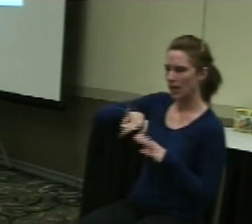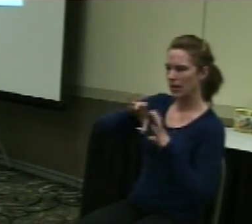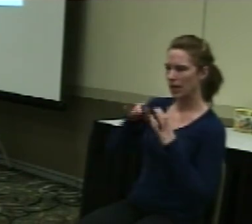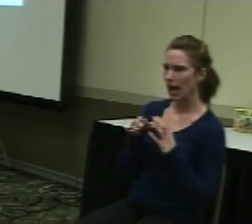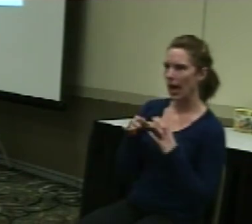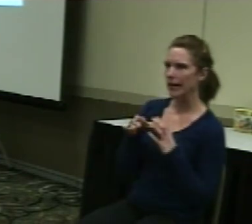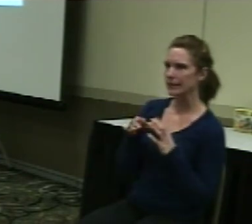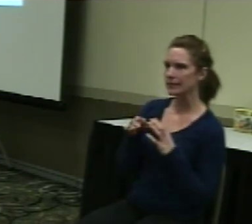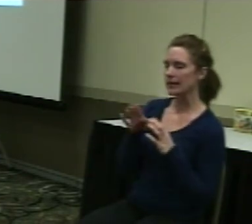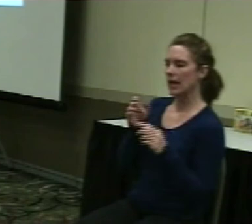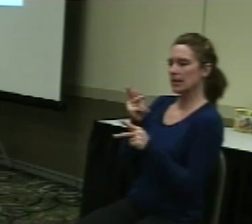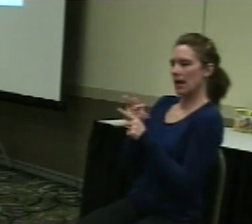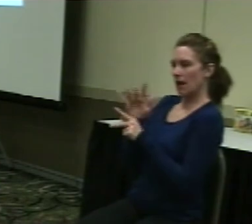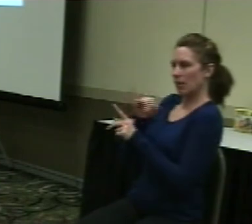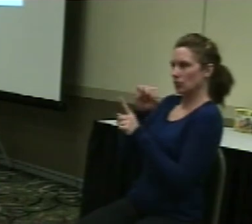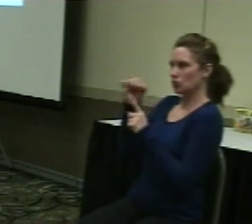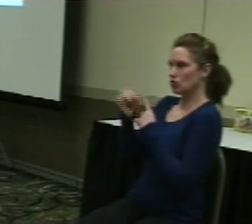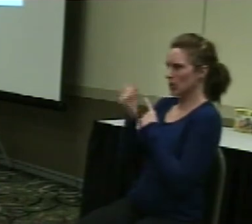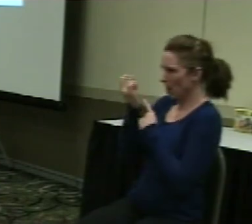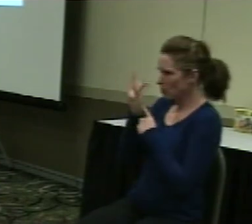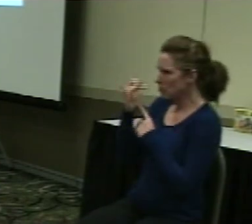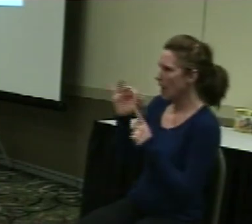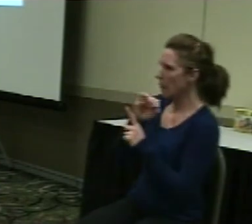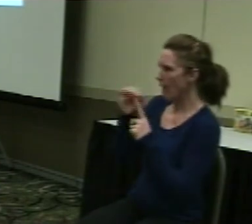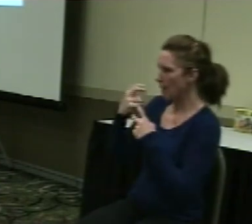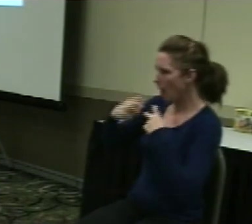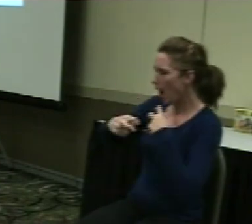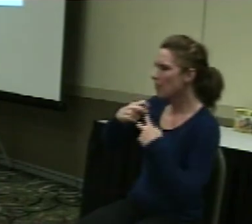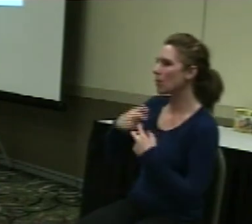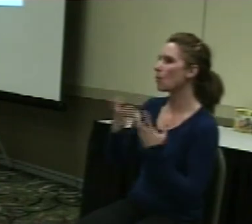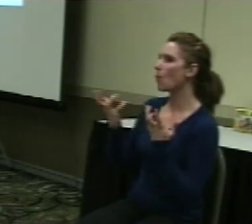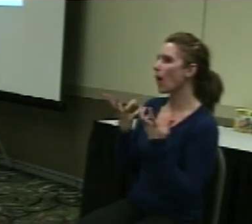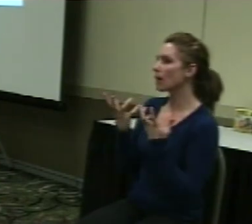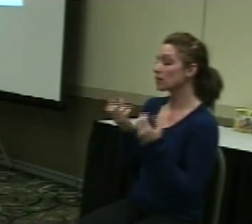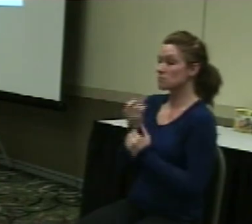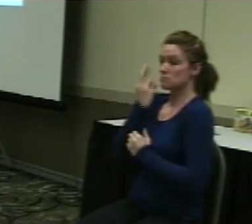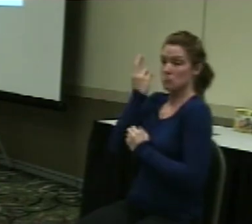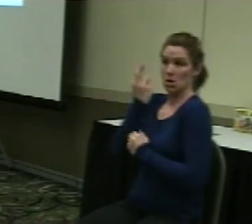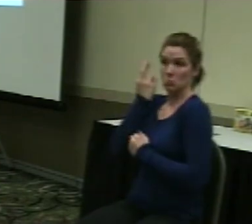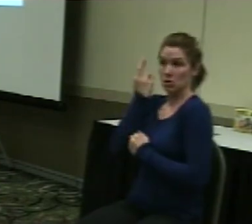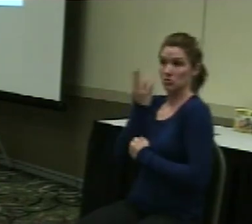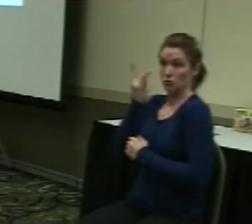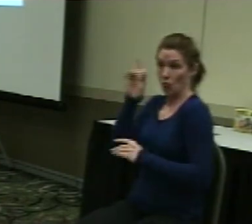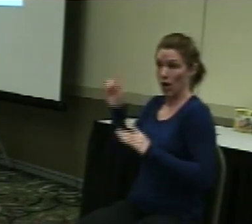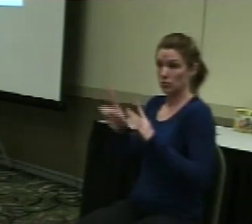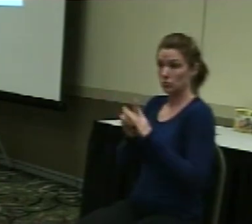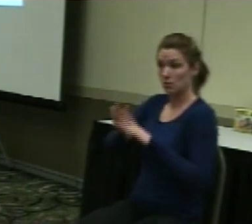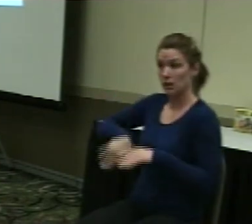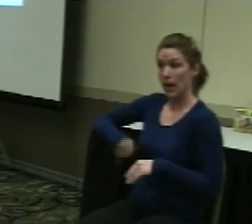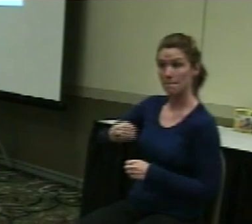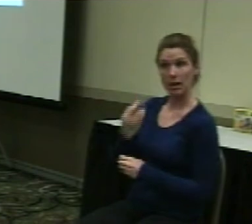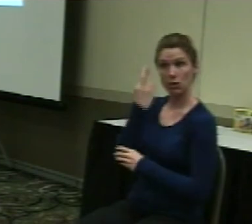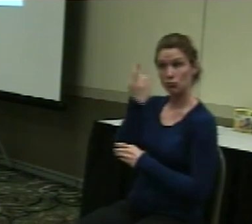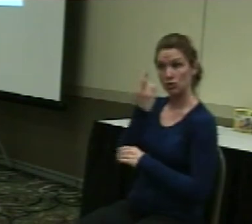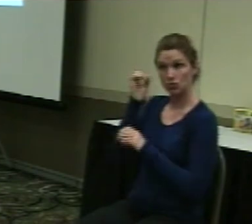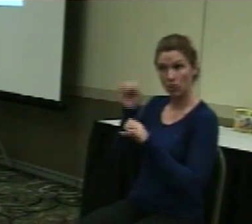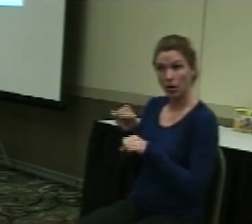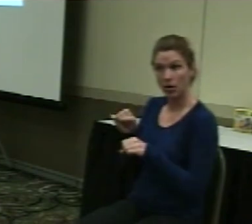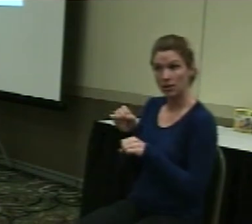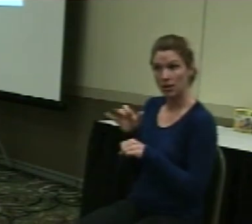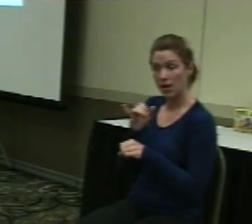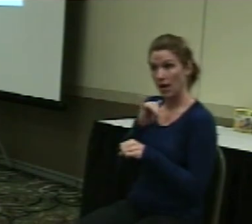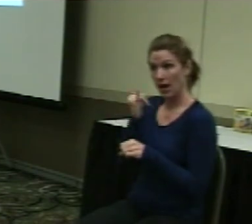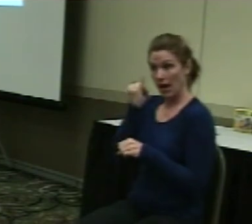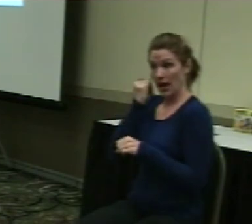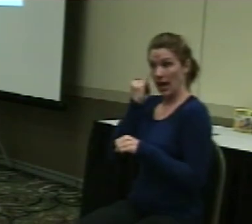how are we going to deal with understanding the problem? There are many reasons, possibly, why the child is late to class. And if that's the